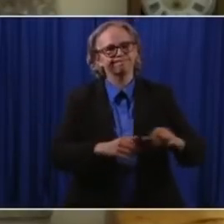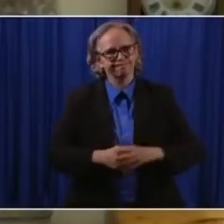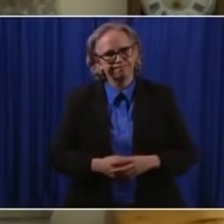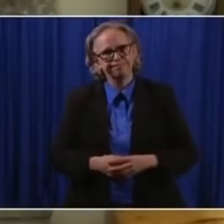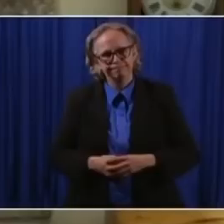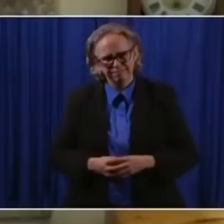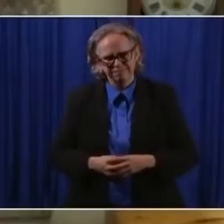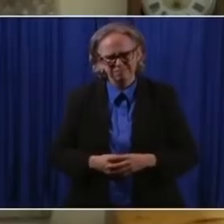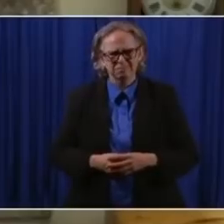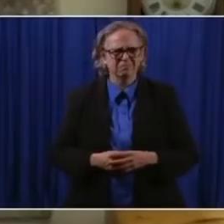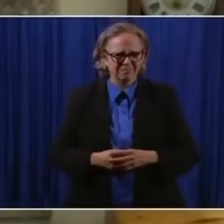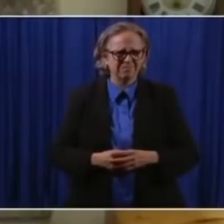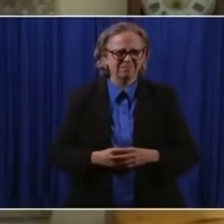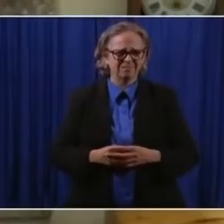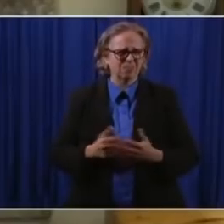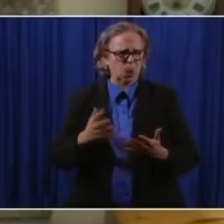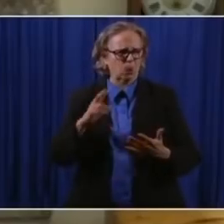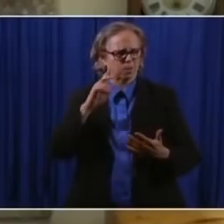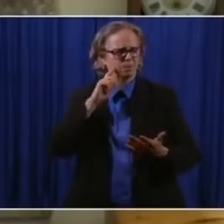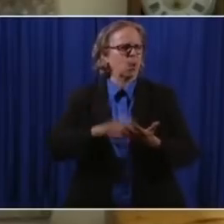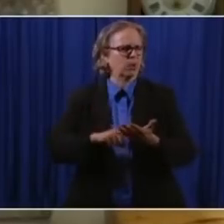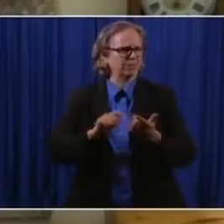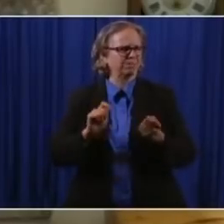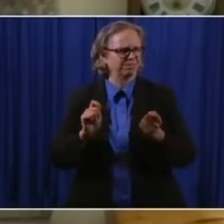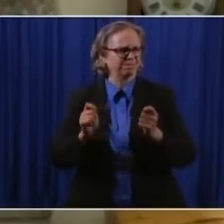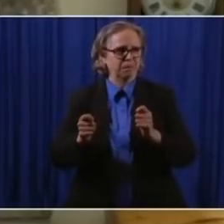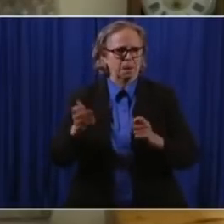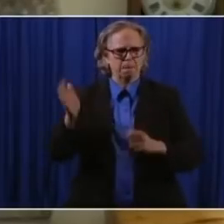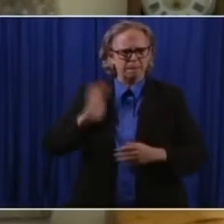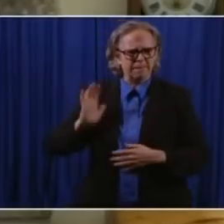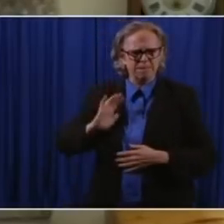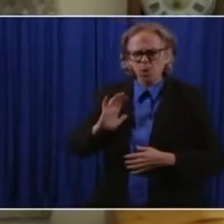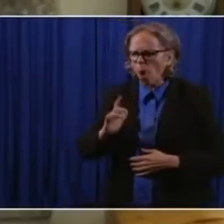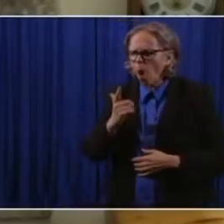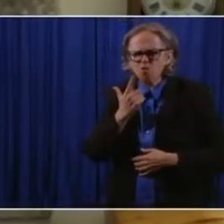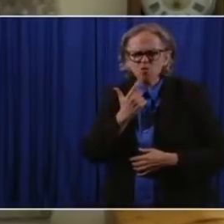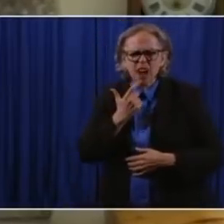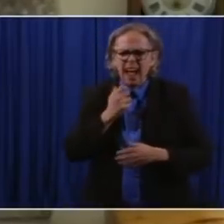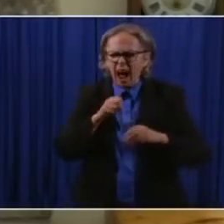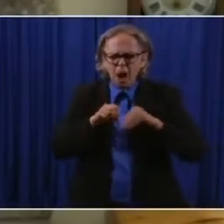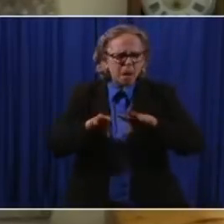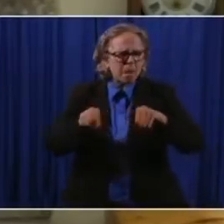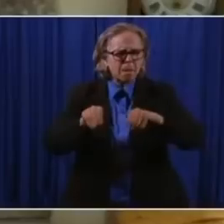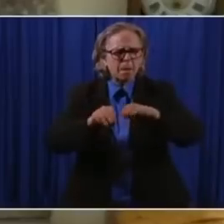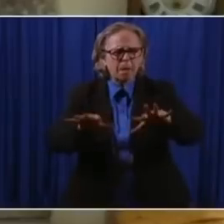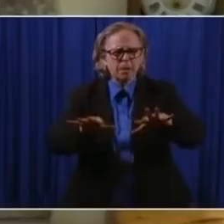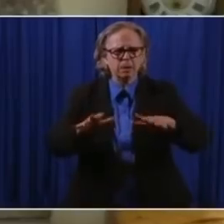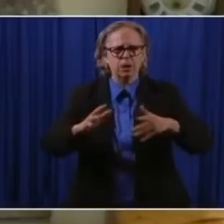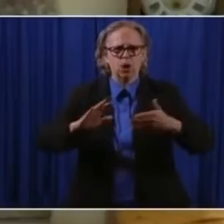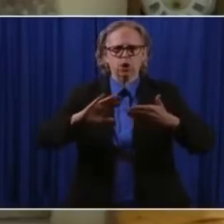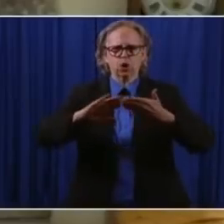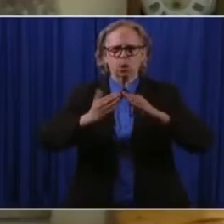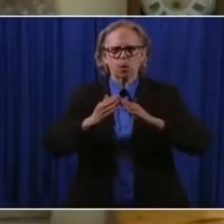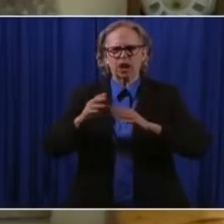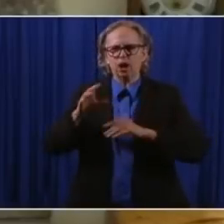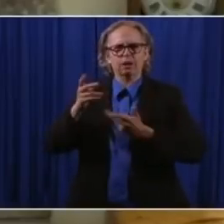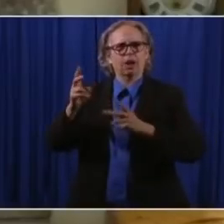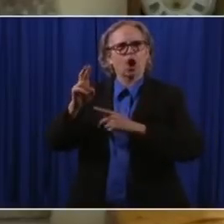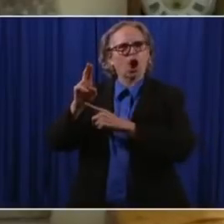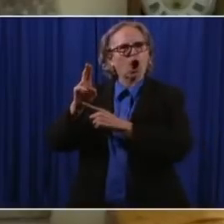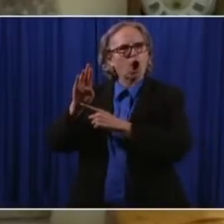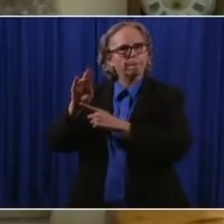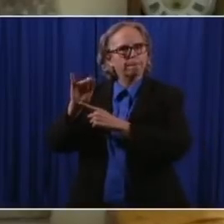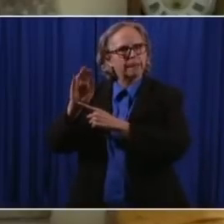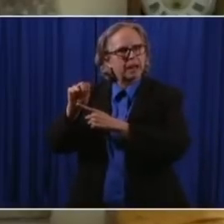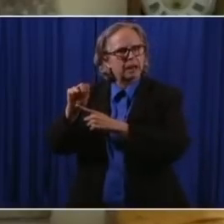shift from the, we're not seeing the increases now in the urban. It's going down primarily in urban,